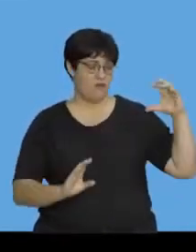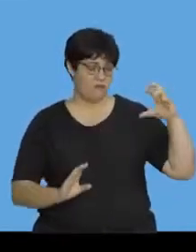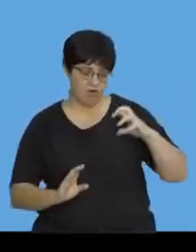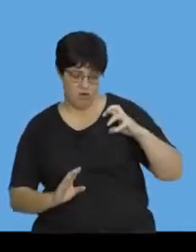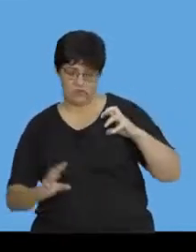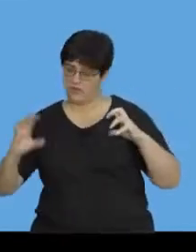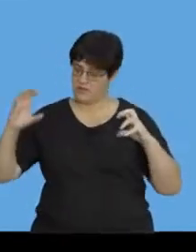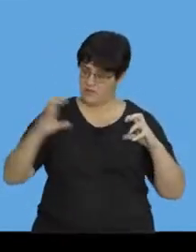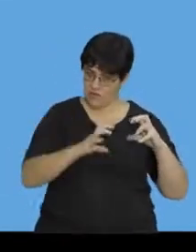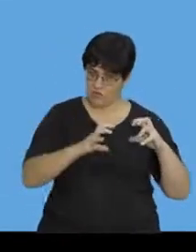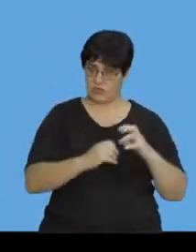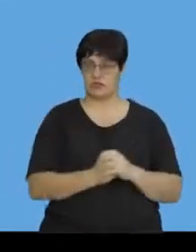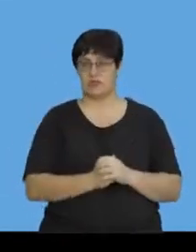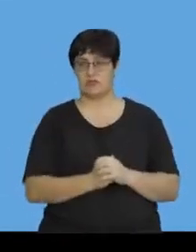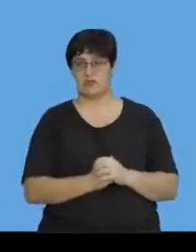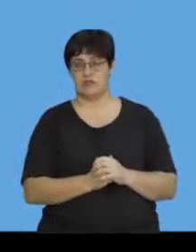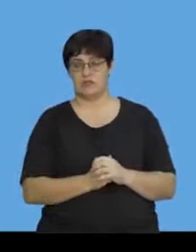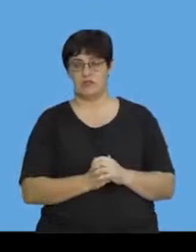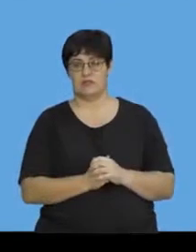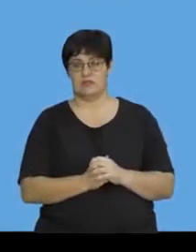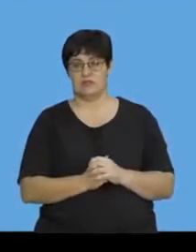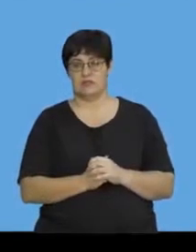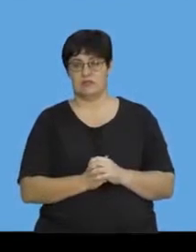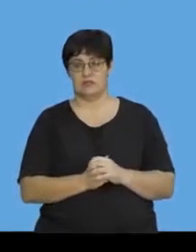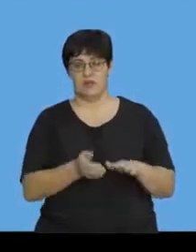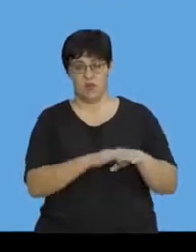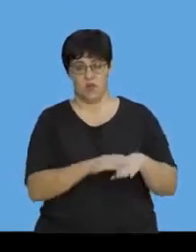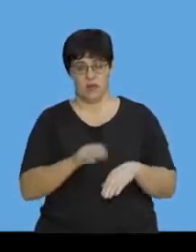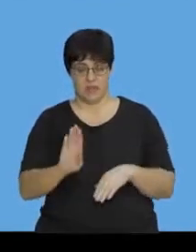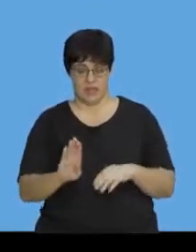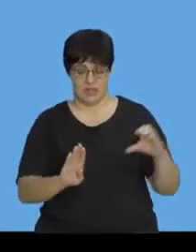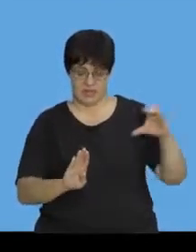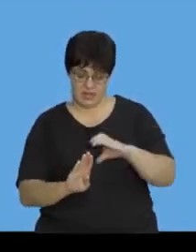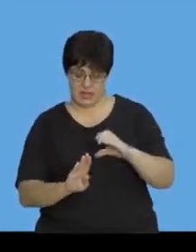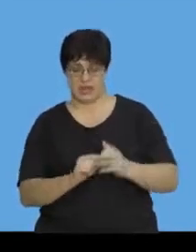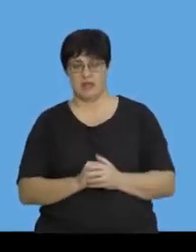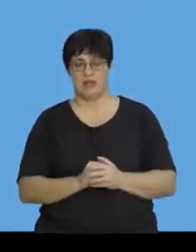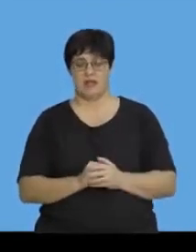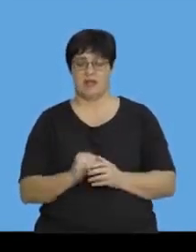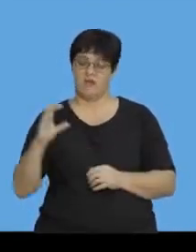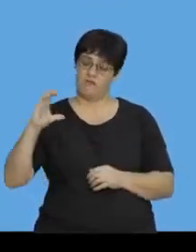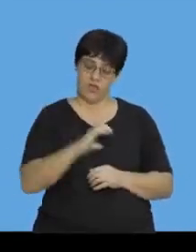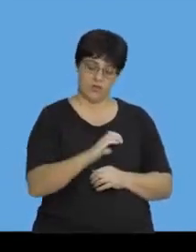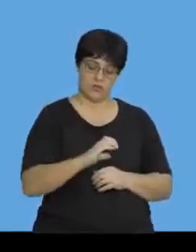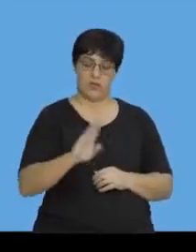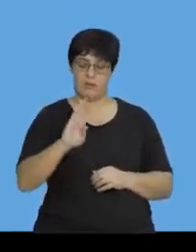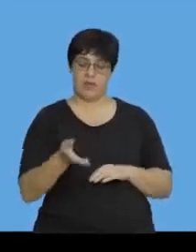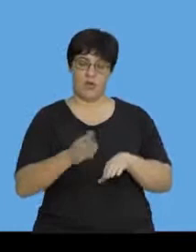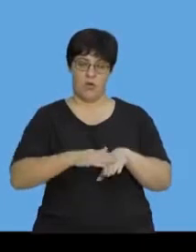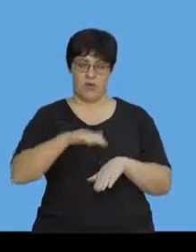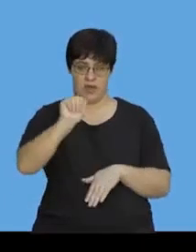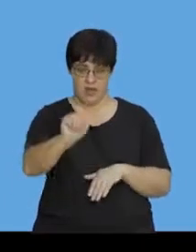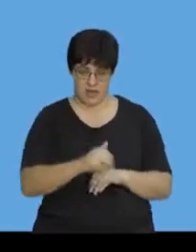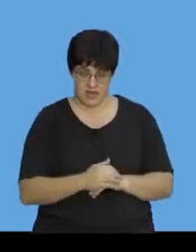B, we're good with this. Force of A on B, force